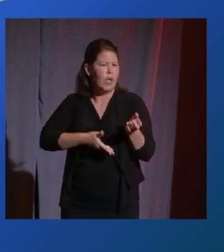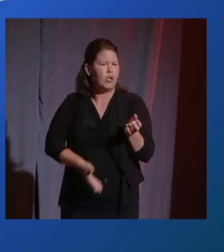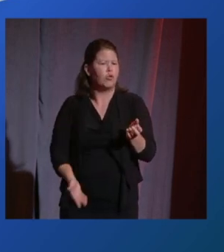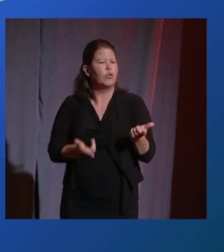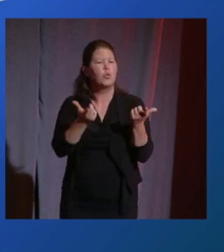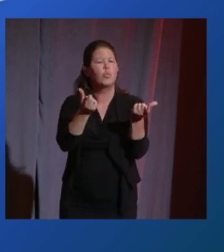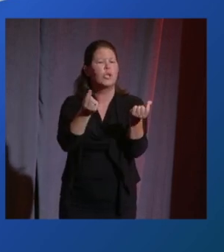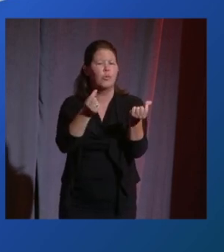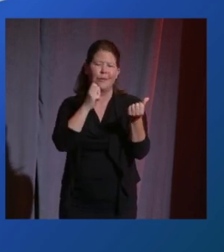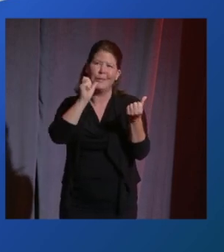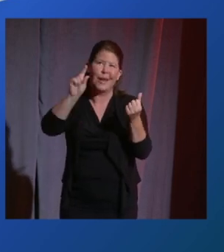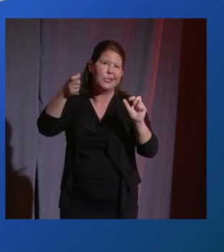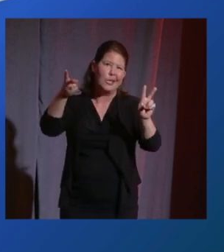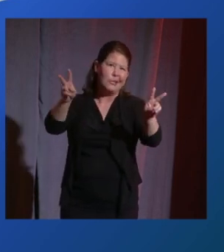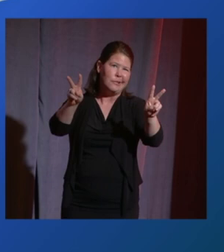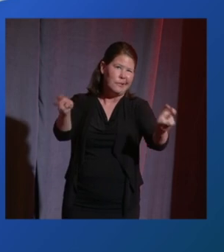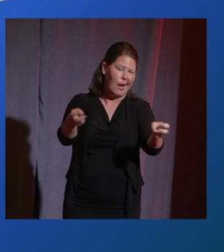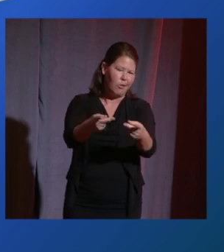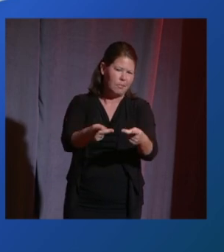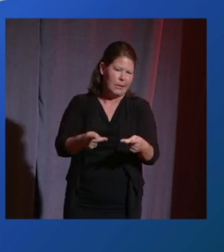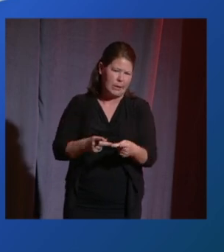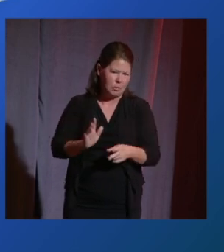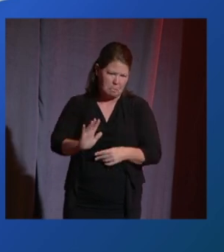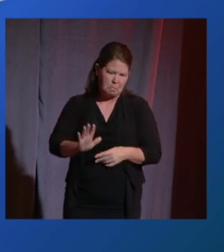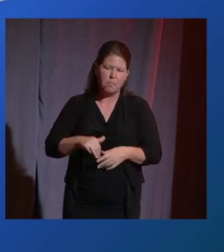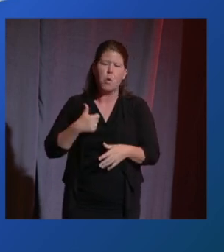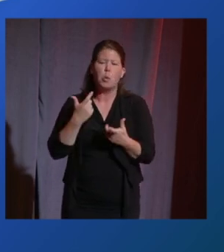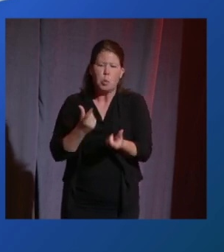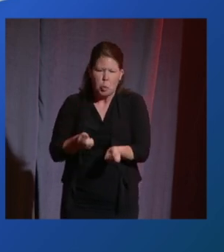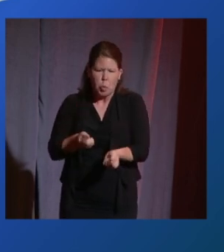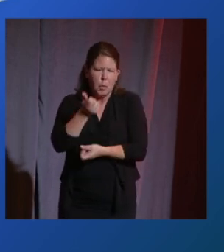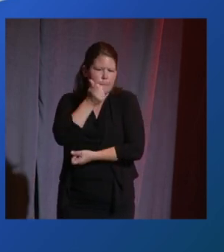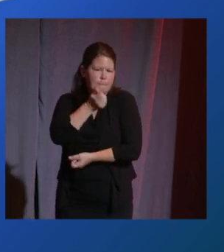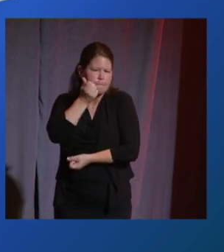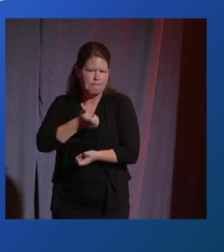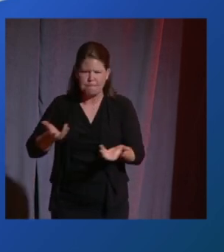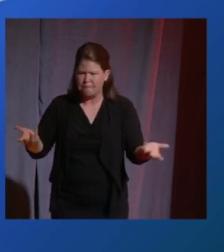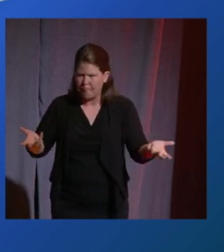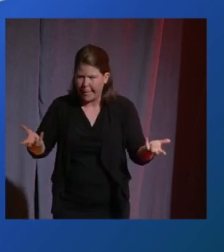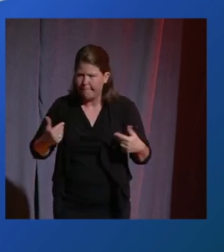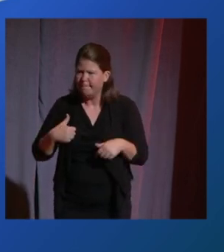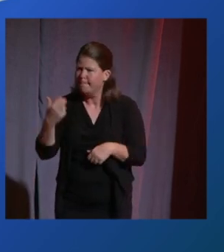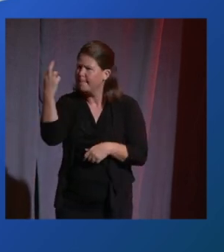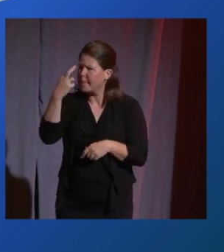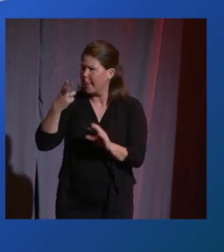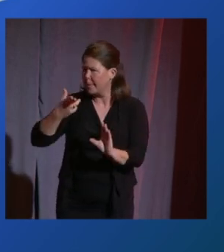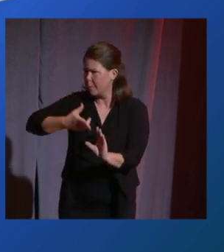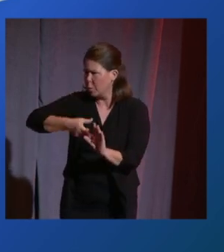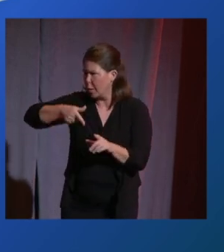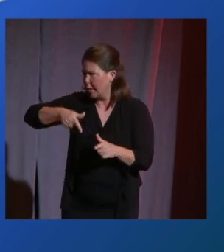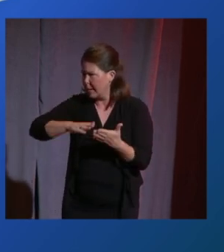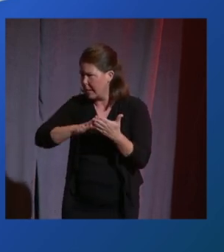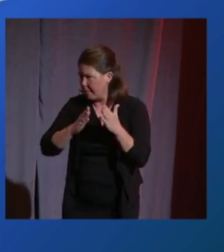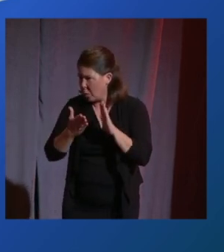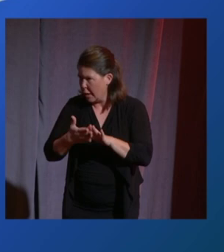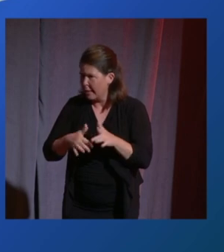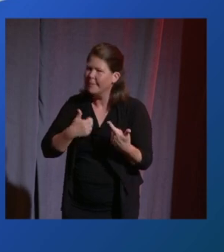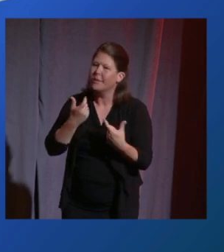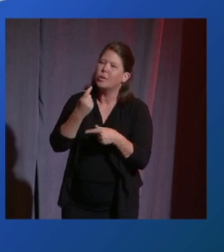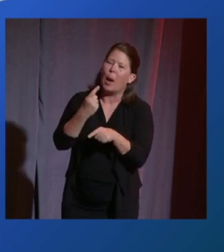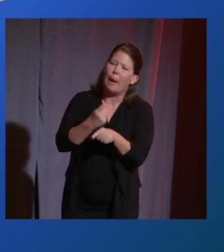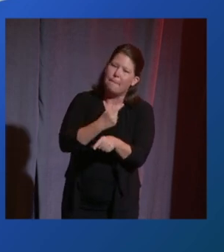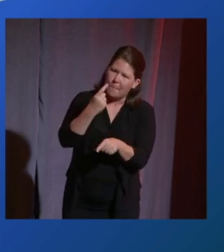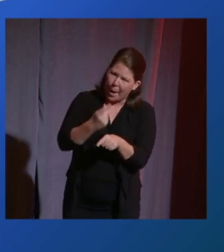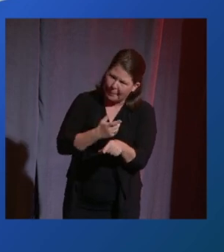do today and what got you into interested in this community so proper introduction ker